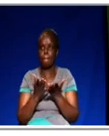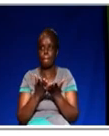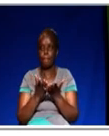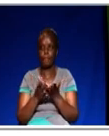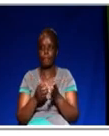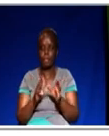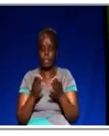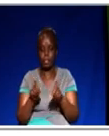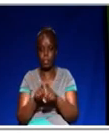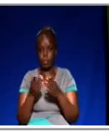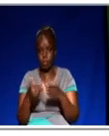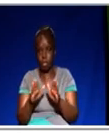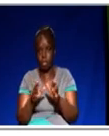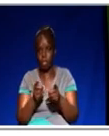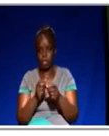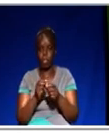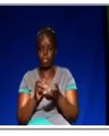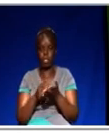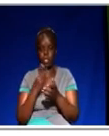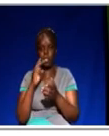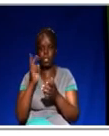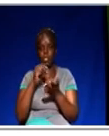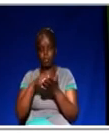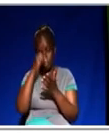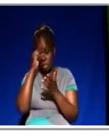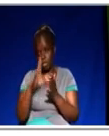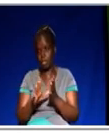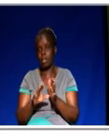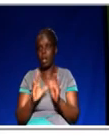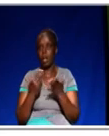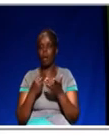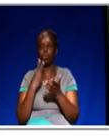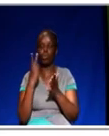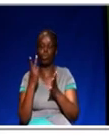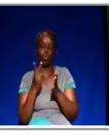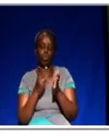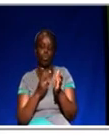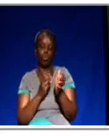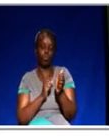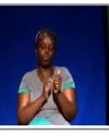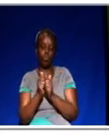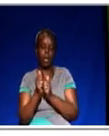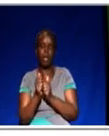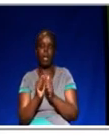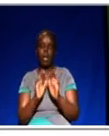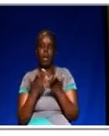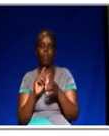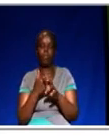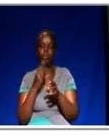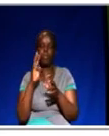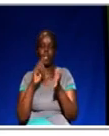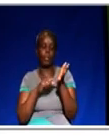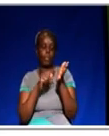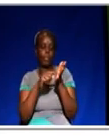In the same way, if you look at the second student, how does 2 vary from the mean? That 2 is